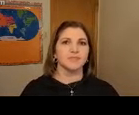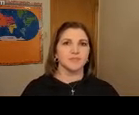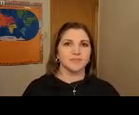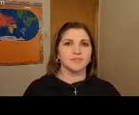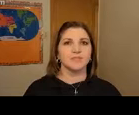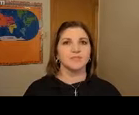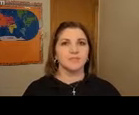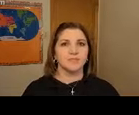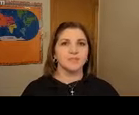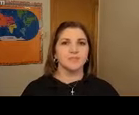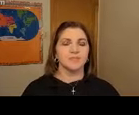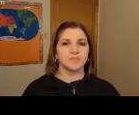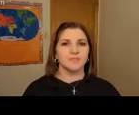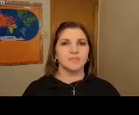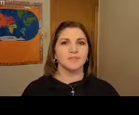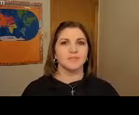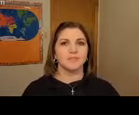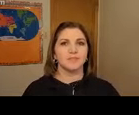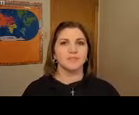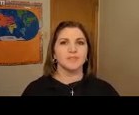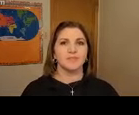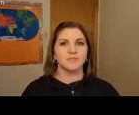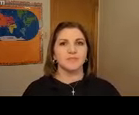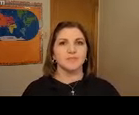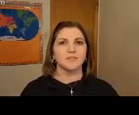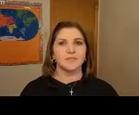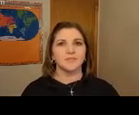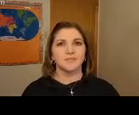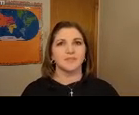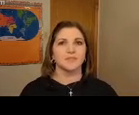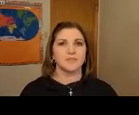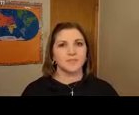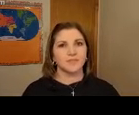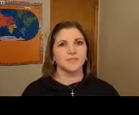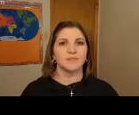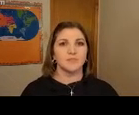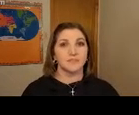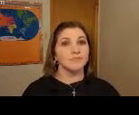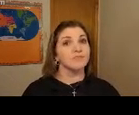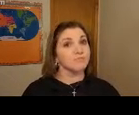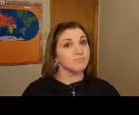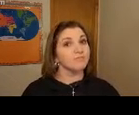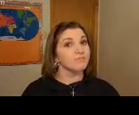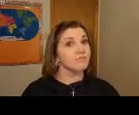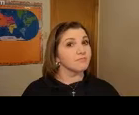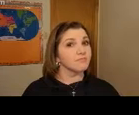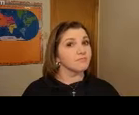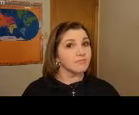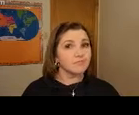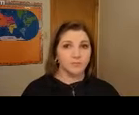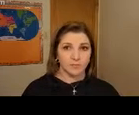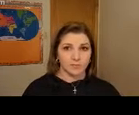differences in the other spaces. With three things to compare, what should I do then? I could add a third circle, so then let's get